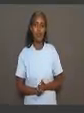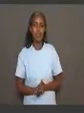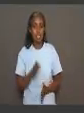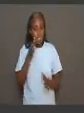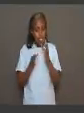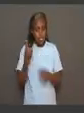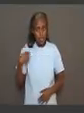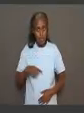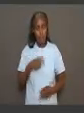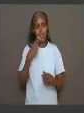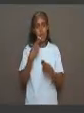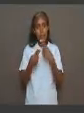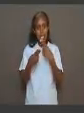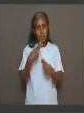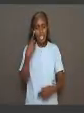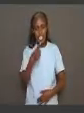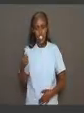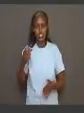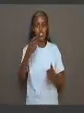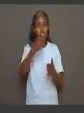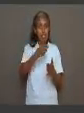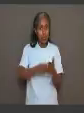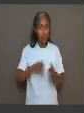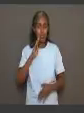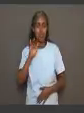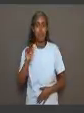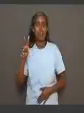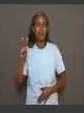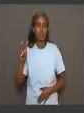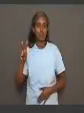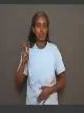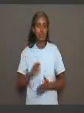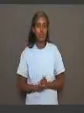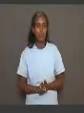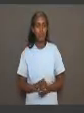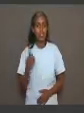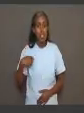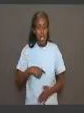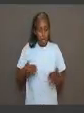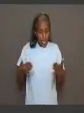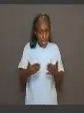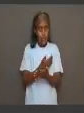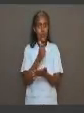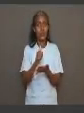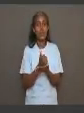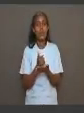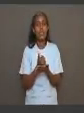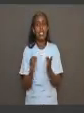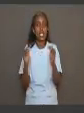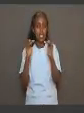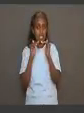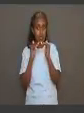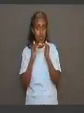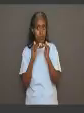If we multiply each score by 2, our new mean is